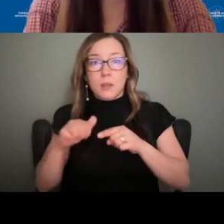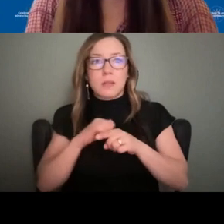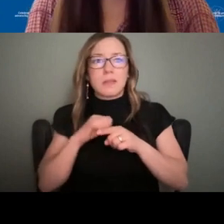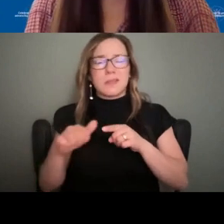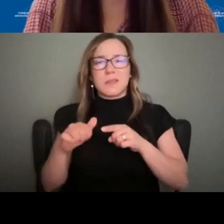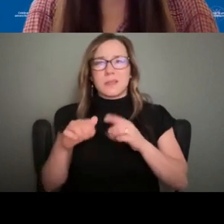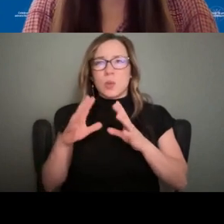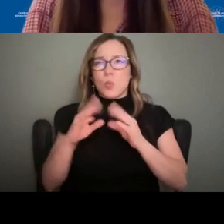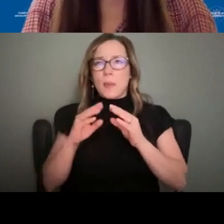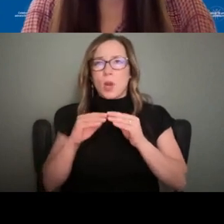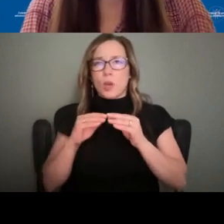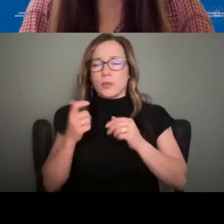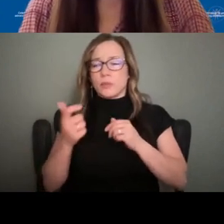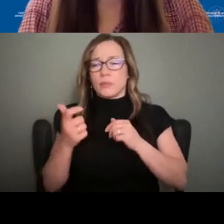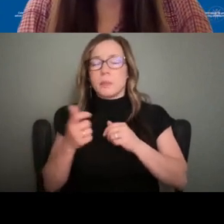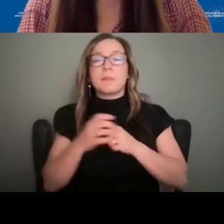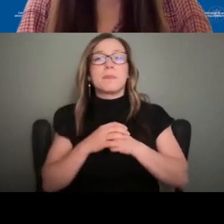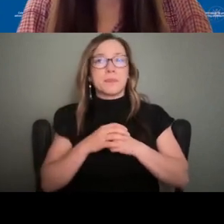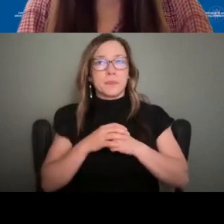webinars.